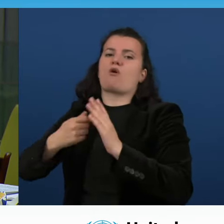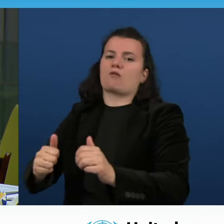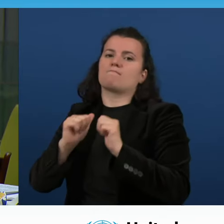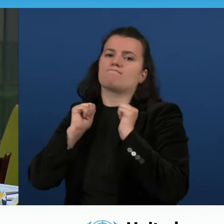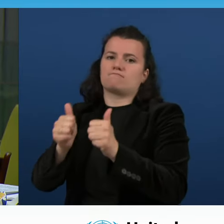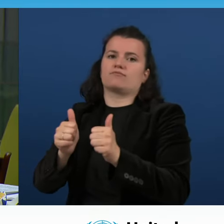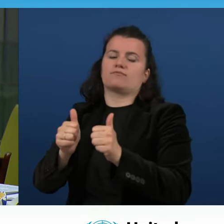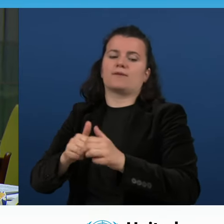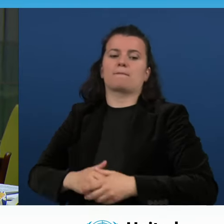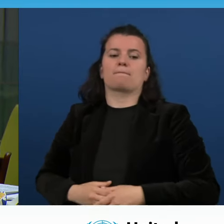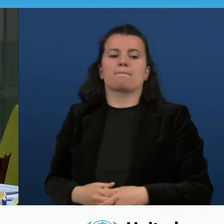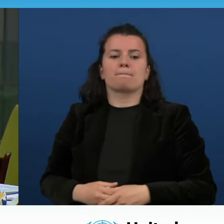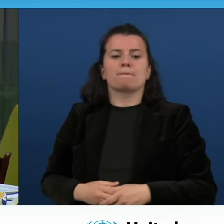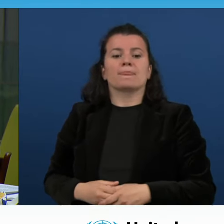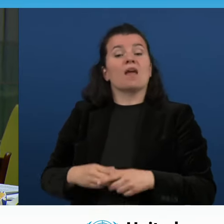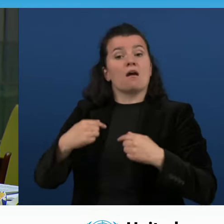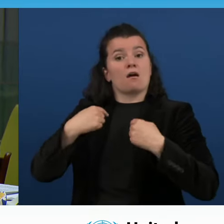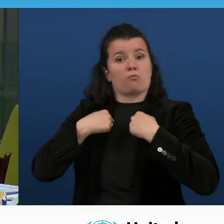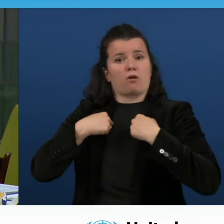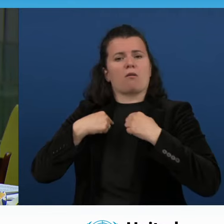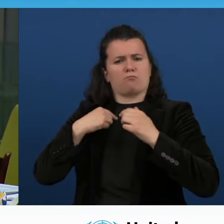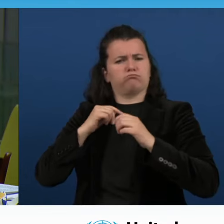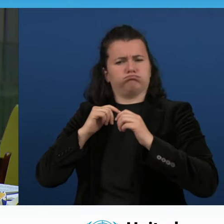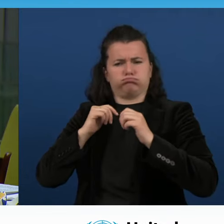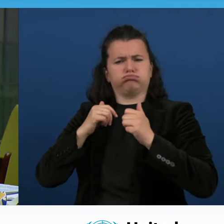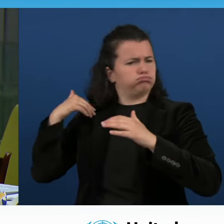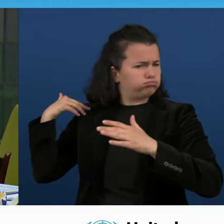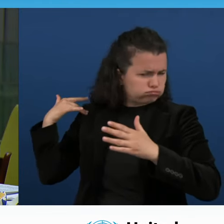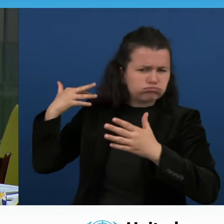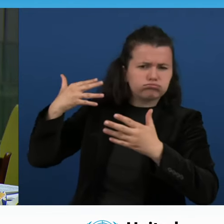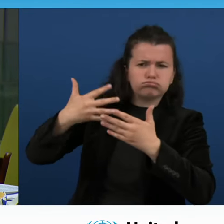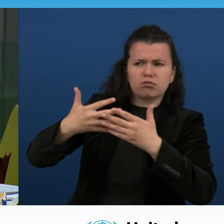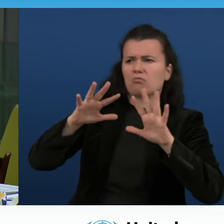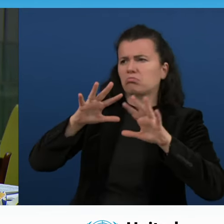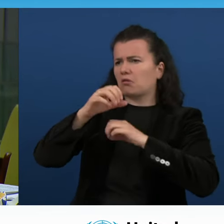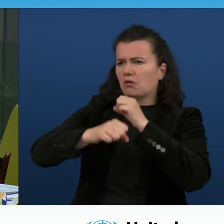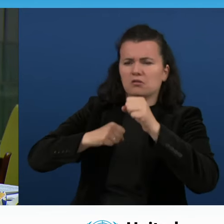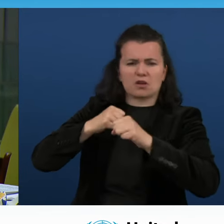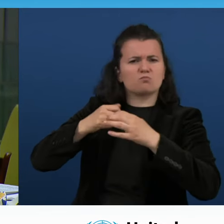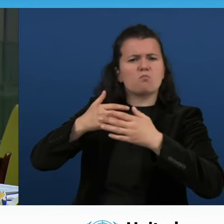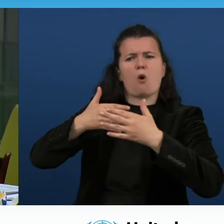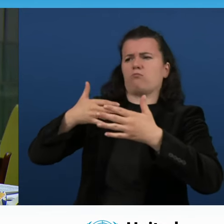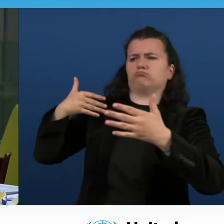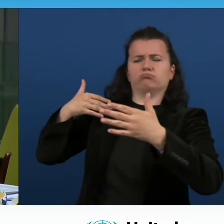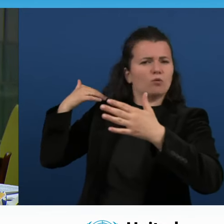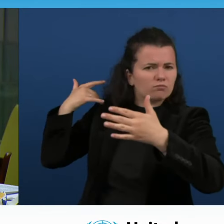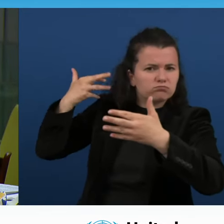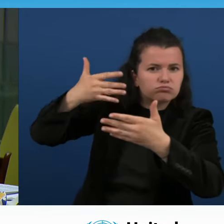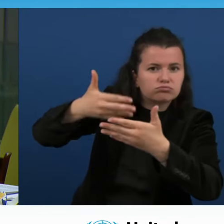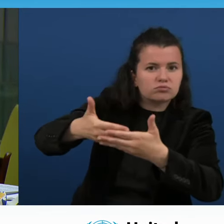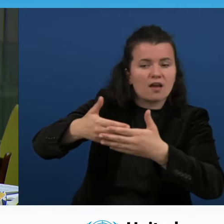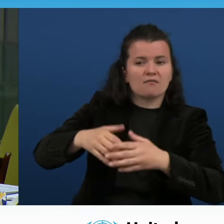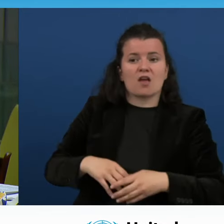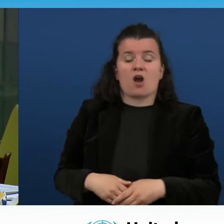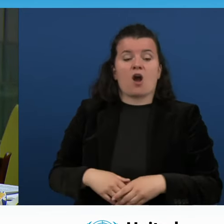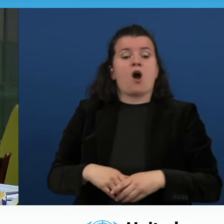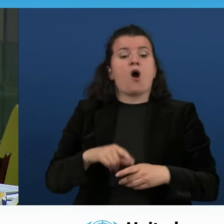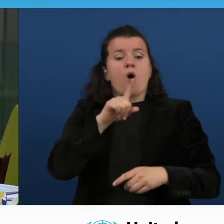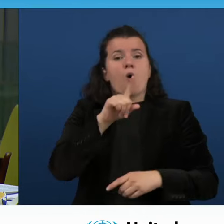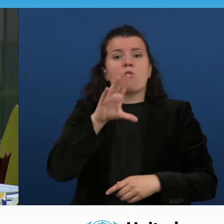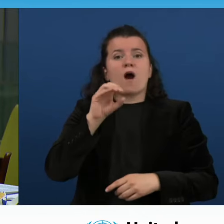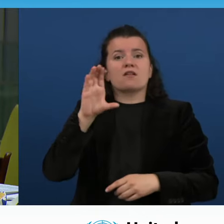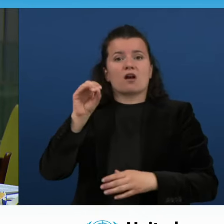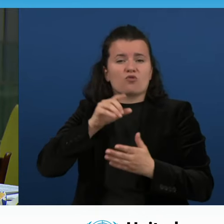a decade now, with over $300 million investing to prepare programs to prepare